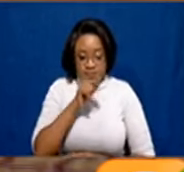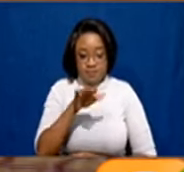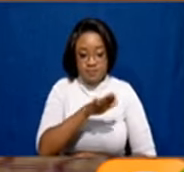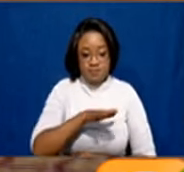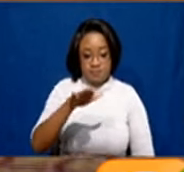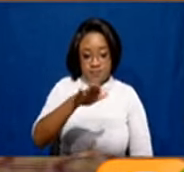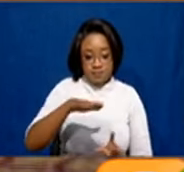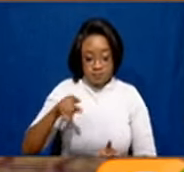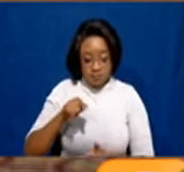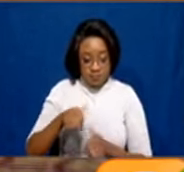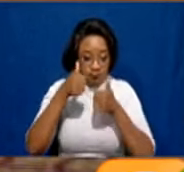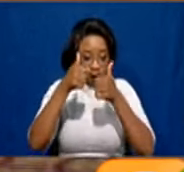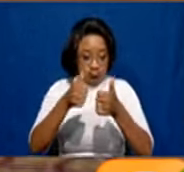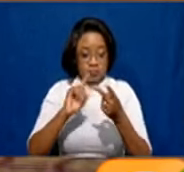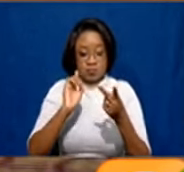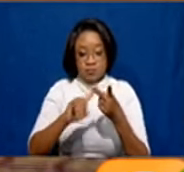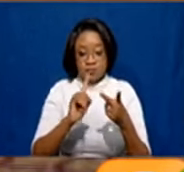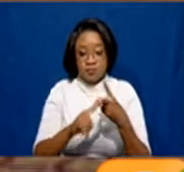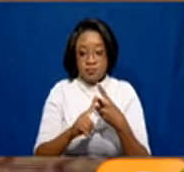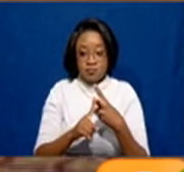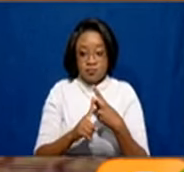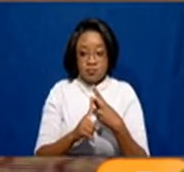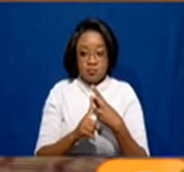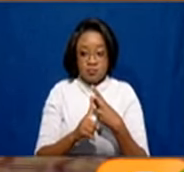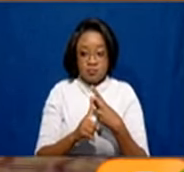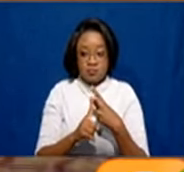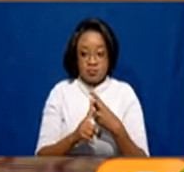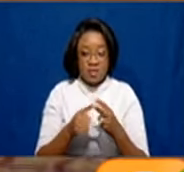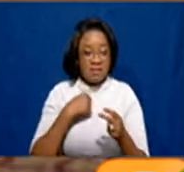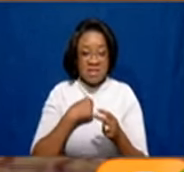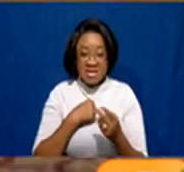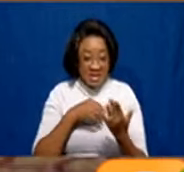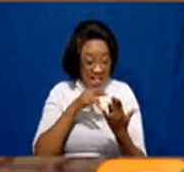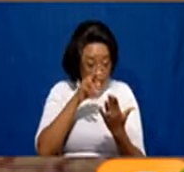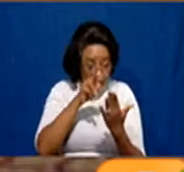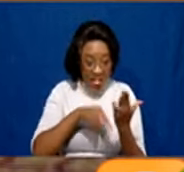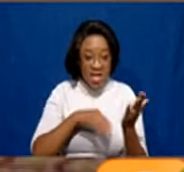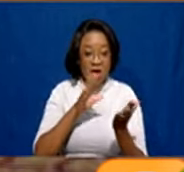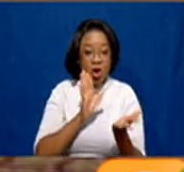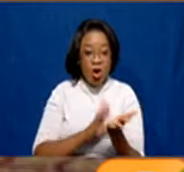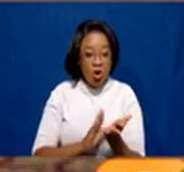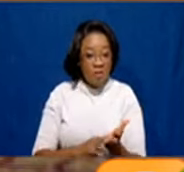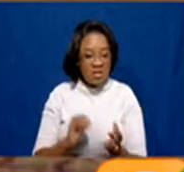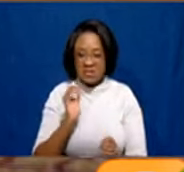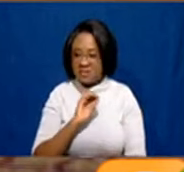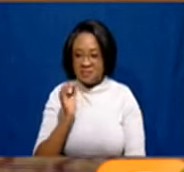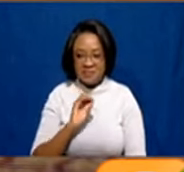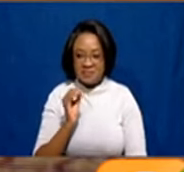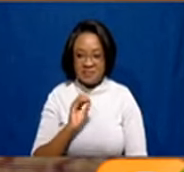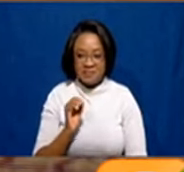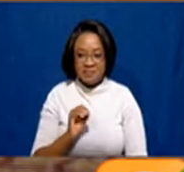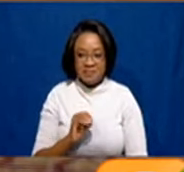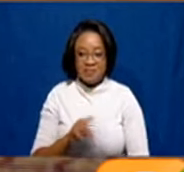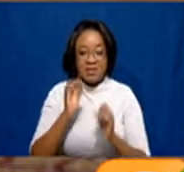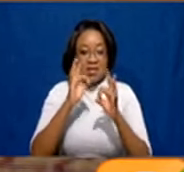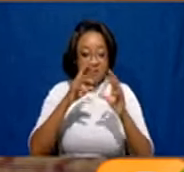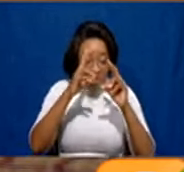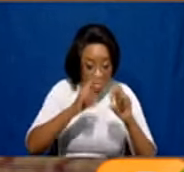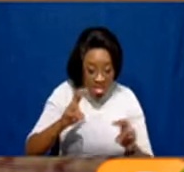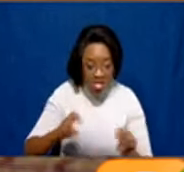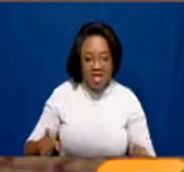would really be good, number one. Number two, I rarely read the comments. Mm. I don't go dig in there. If you go dig in